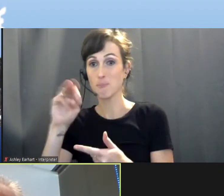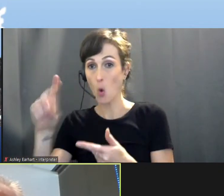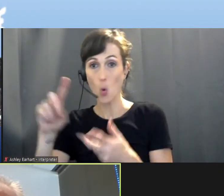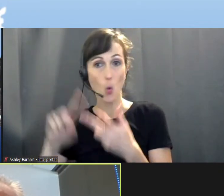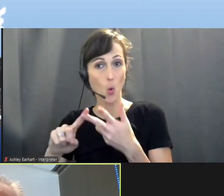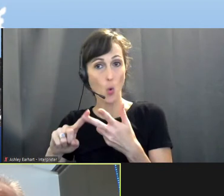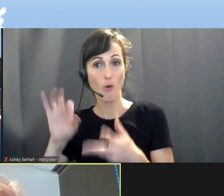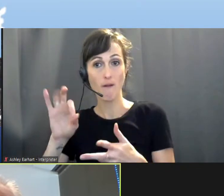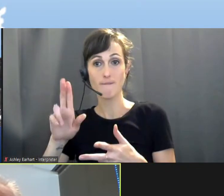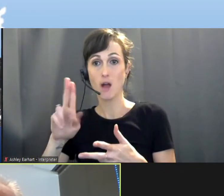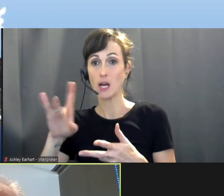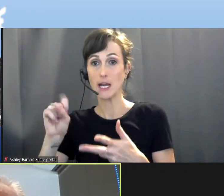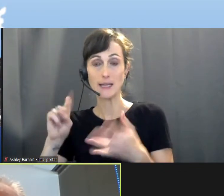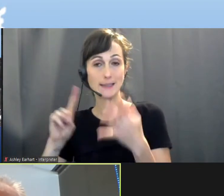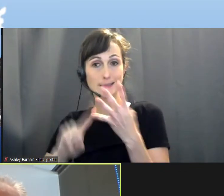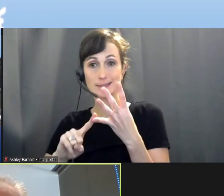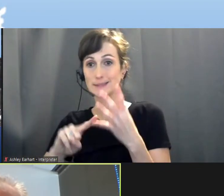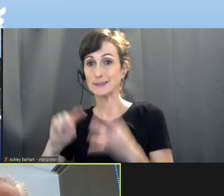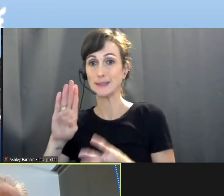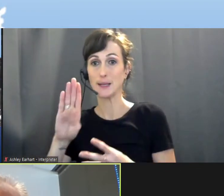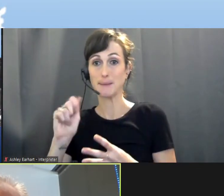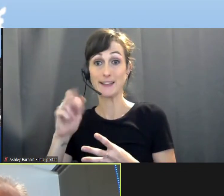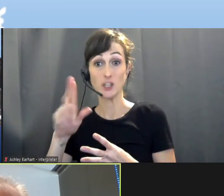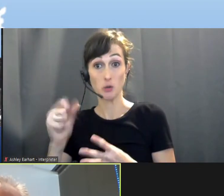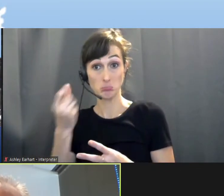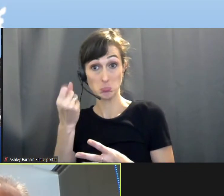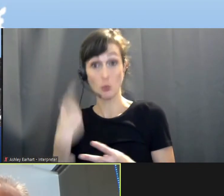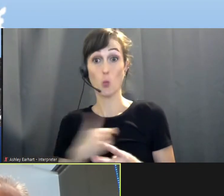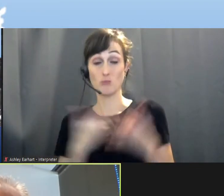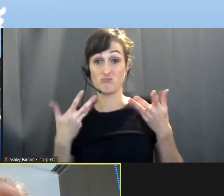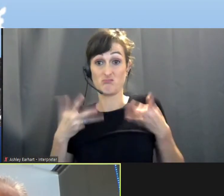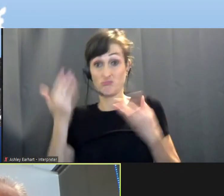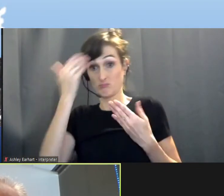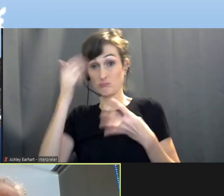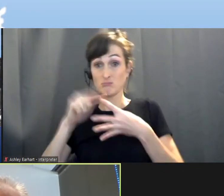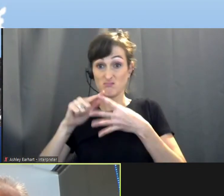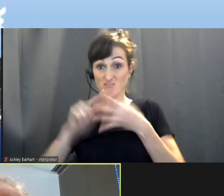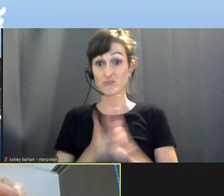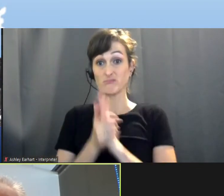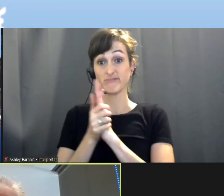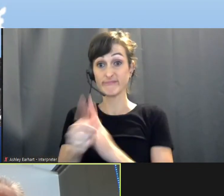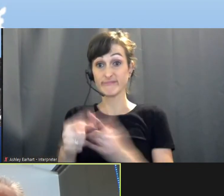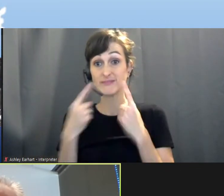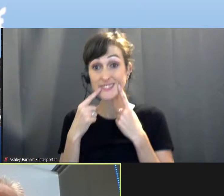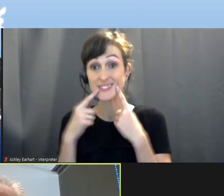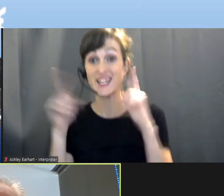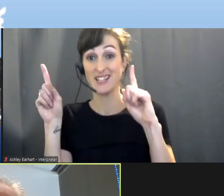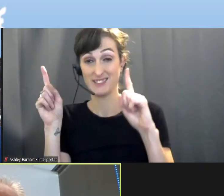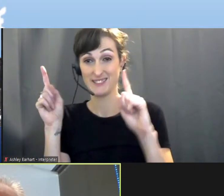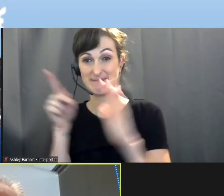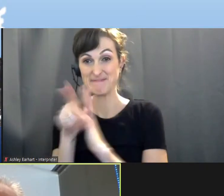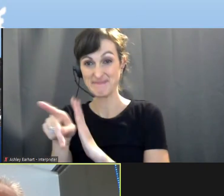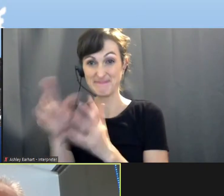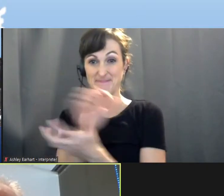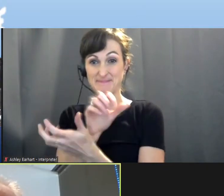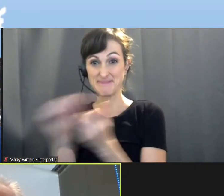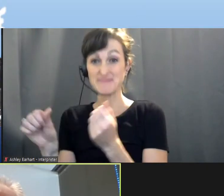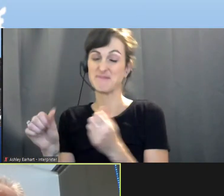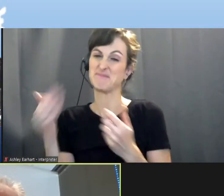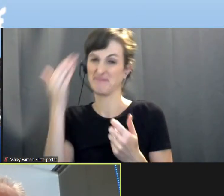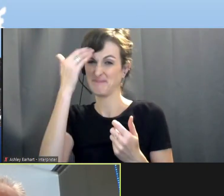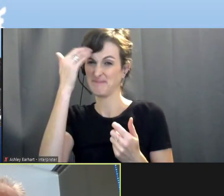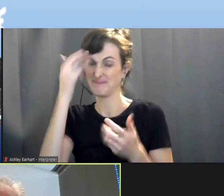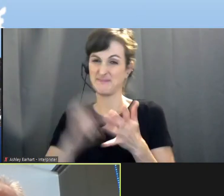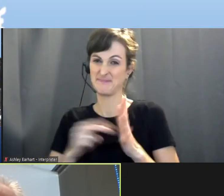successful in treating those, we know we're going to be successful in treating the envelope viruses such as the COVID-19. But everybody